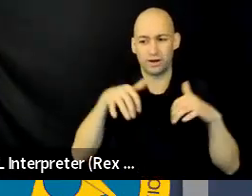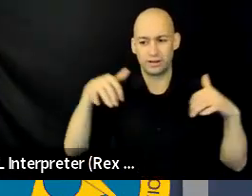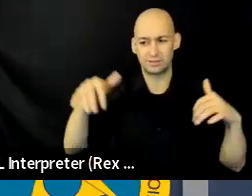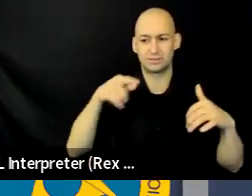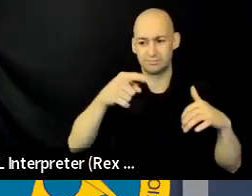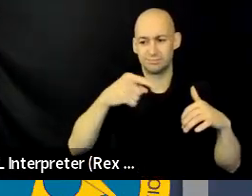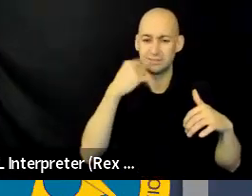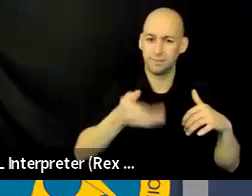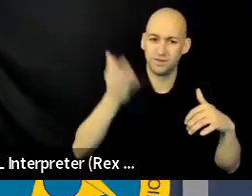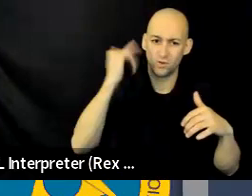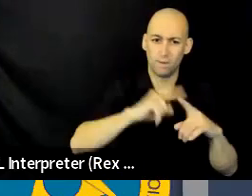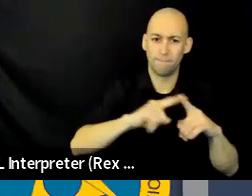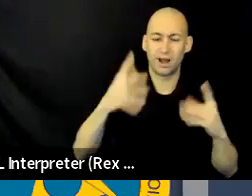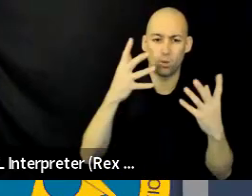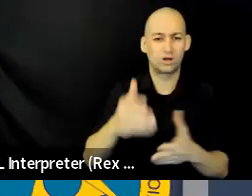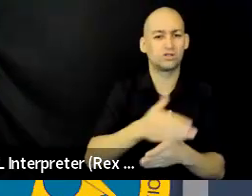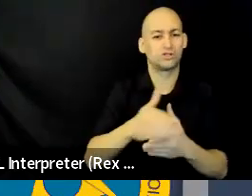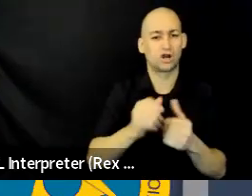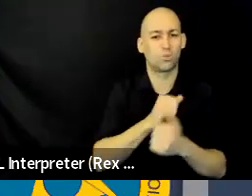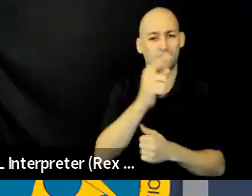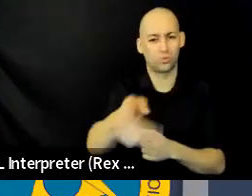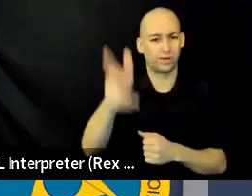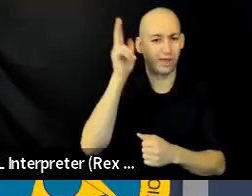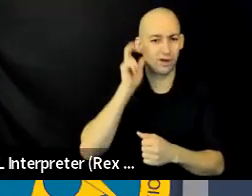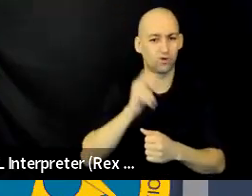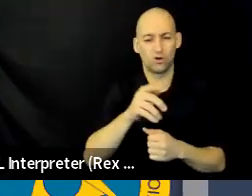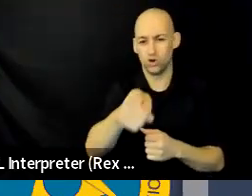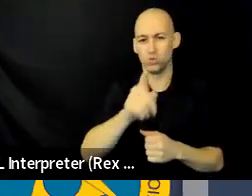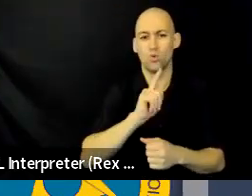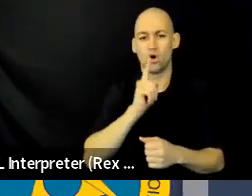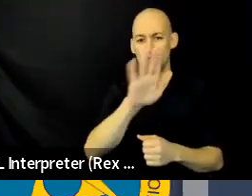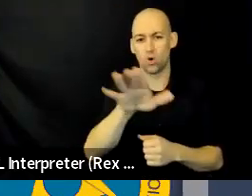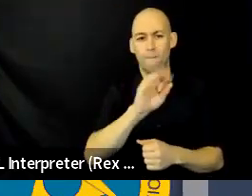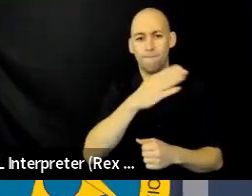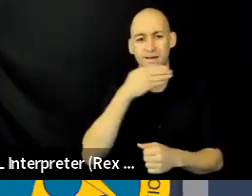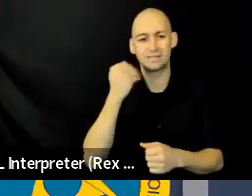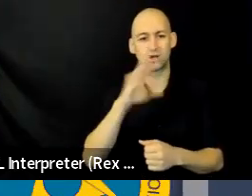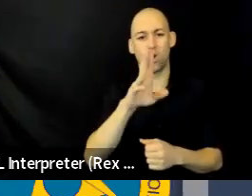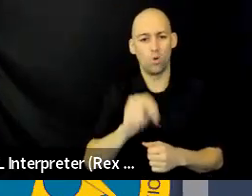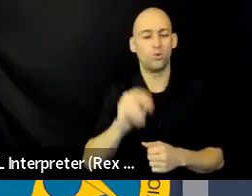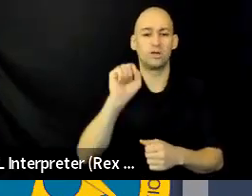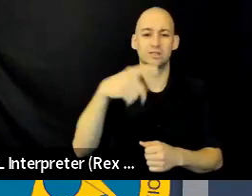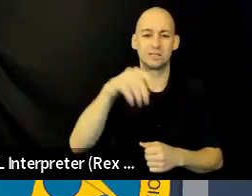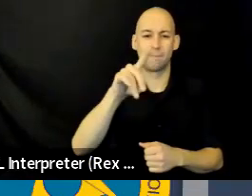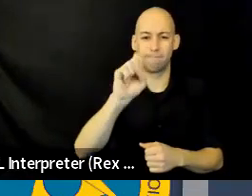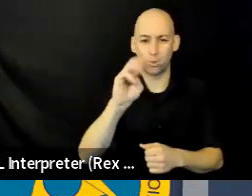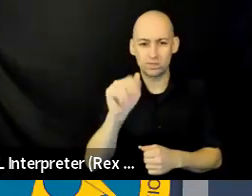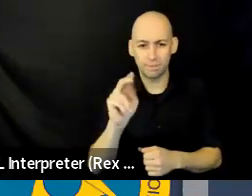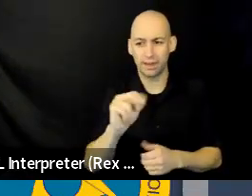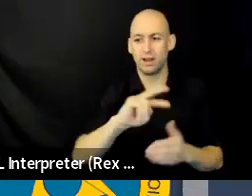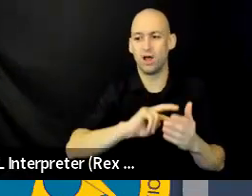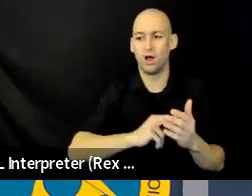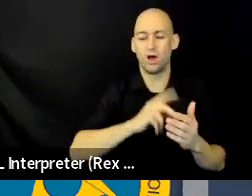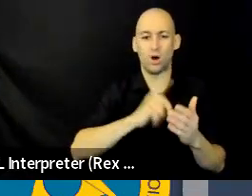bit earlier, but I want to really share with you, you're your best-owned spokesperson. Thank What you, you sir. shared again here meant a whole